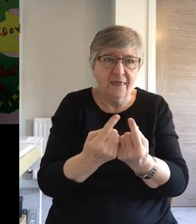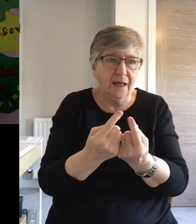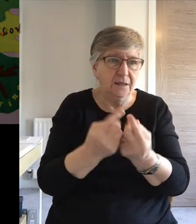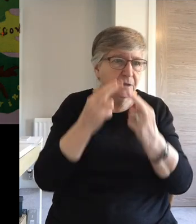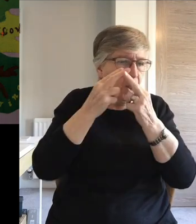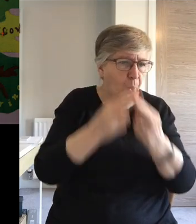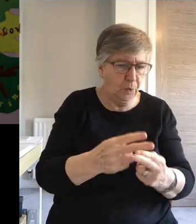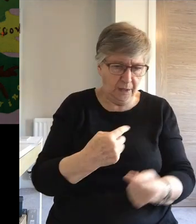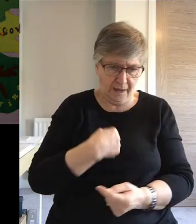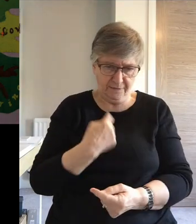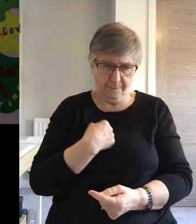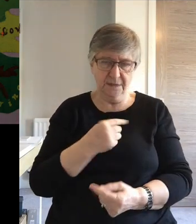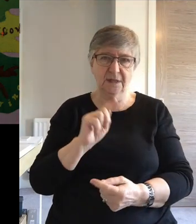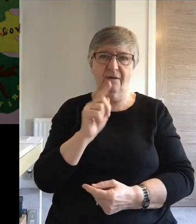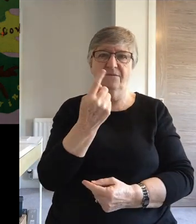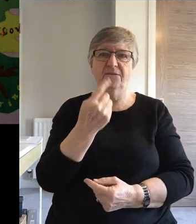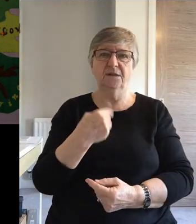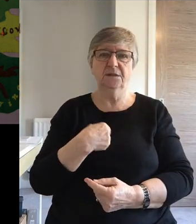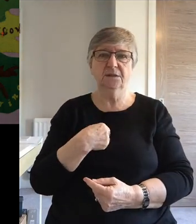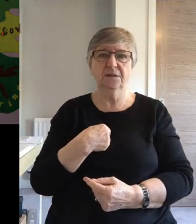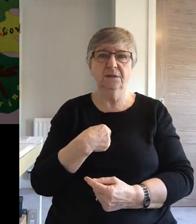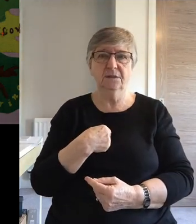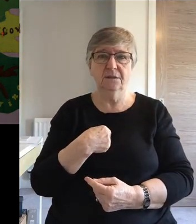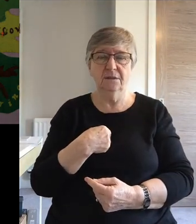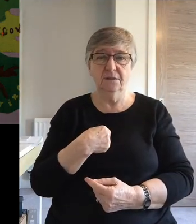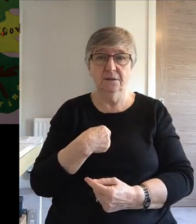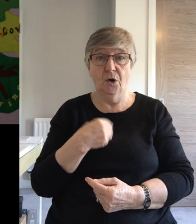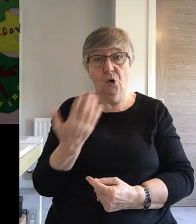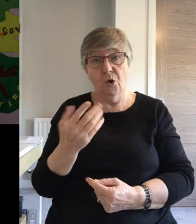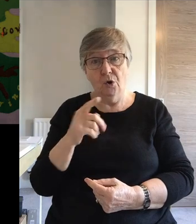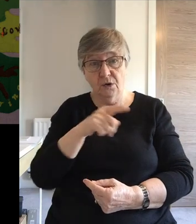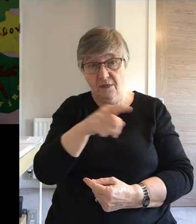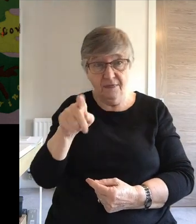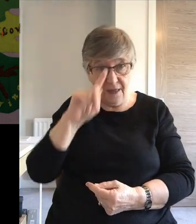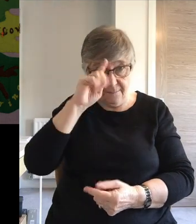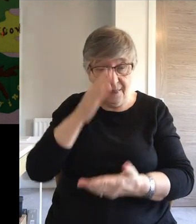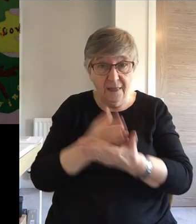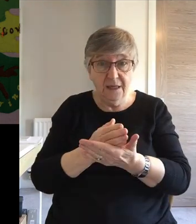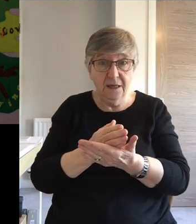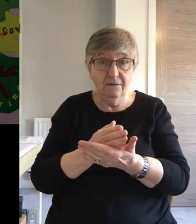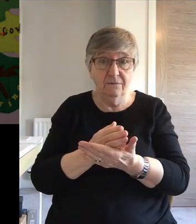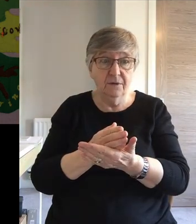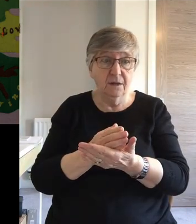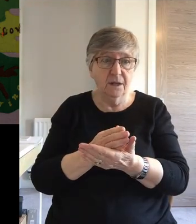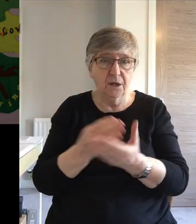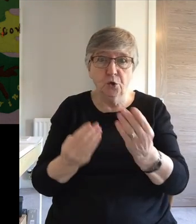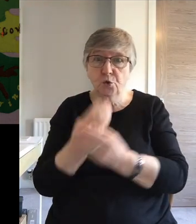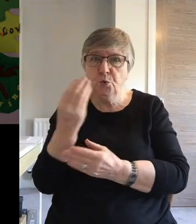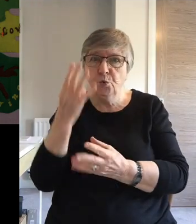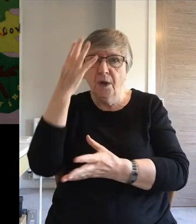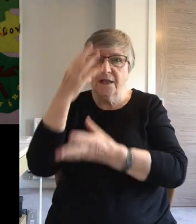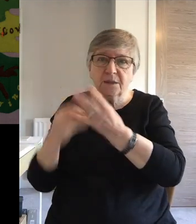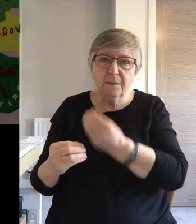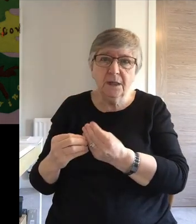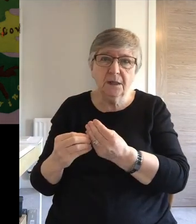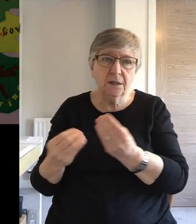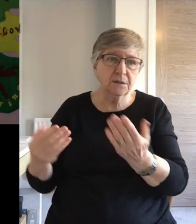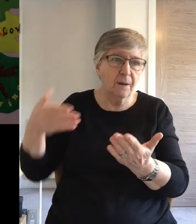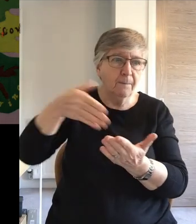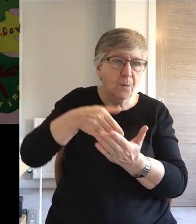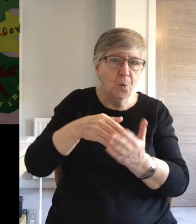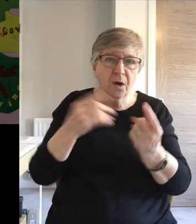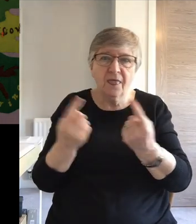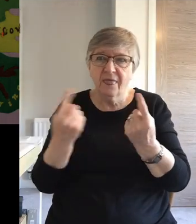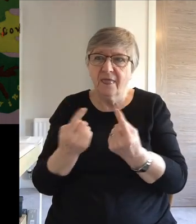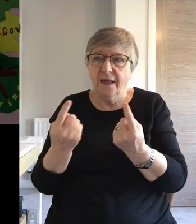things, through looking after yourself first. Or they believe that it's in some series of new experience, bigger